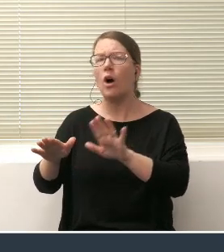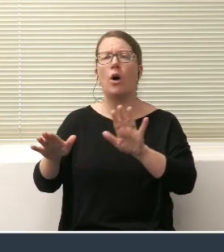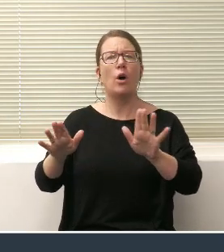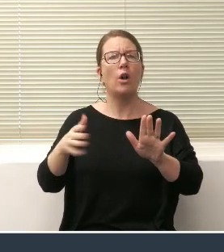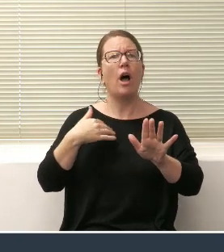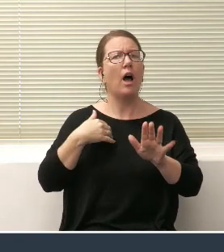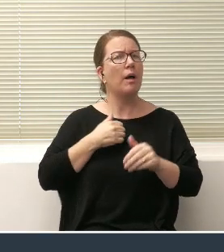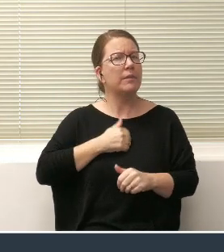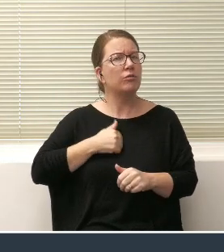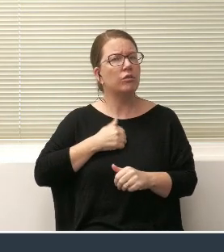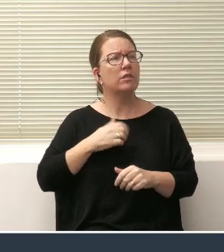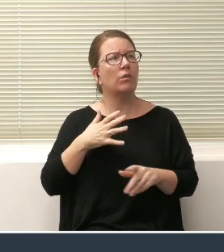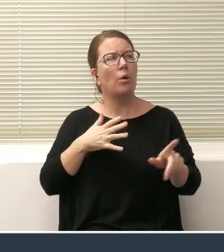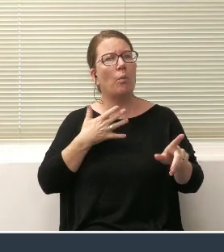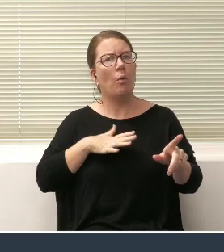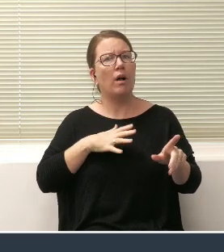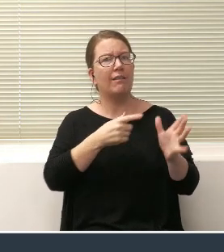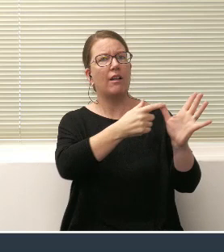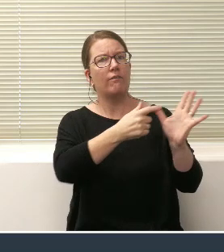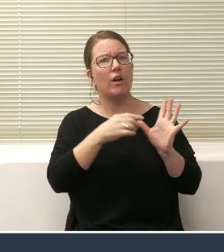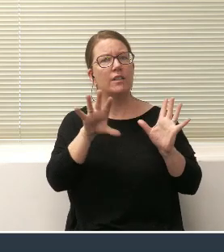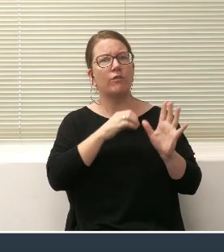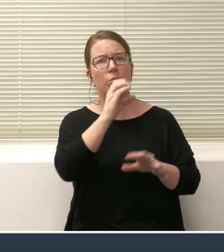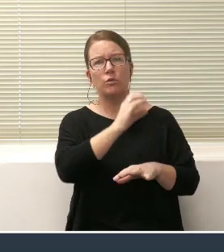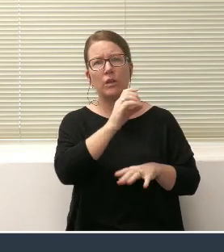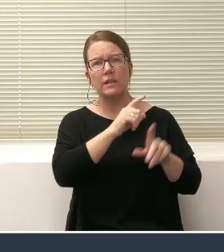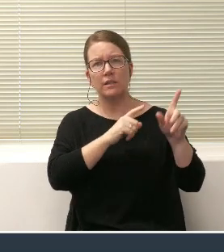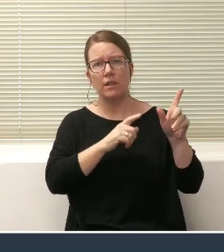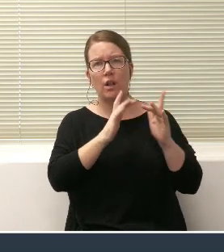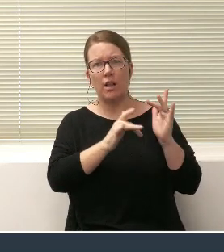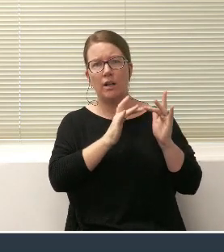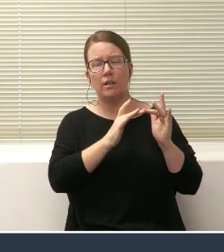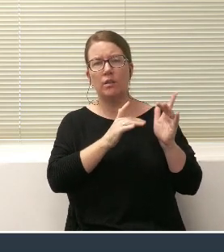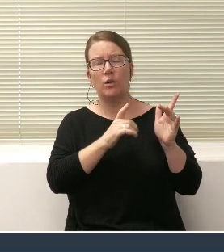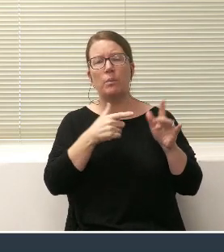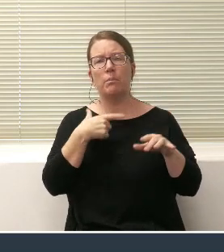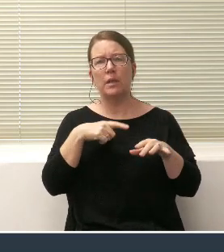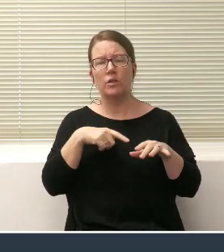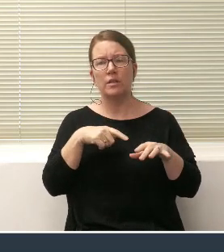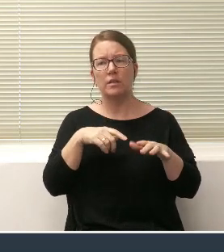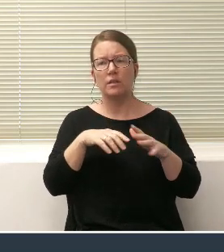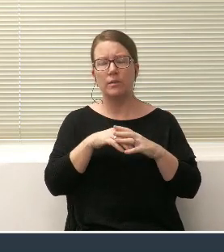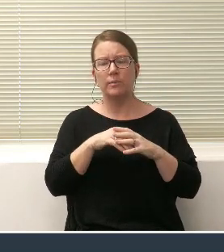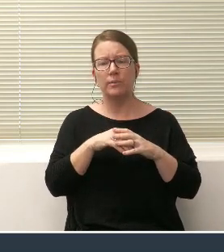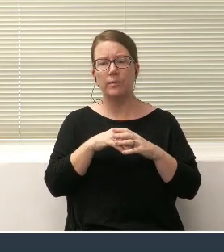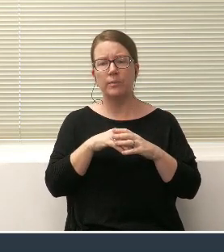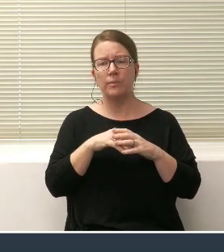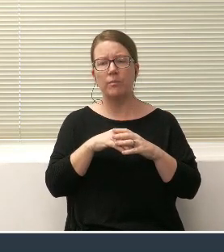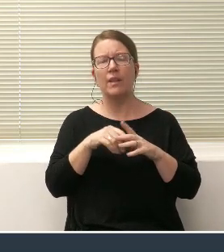from Chris on today, in terms of whether this is